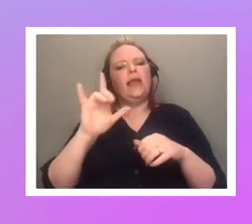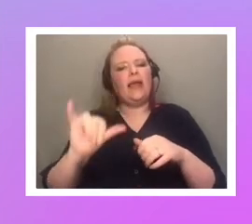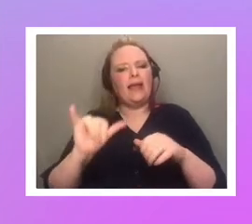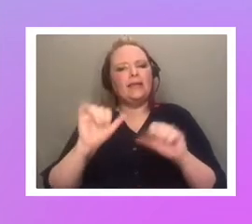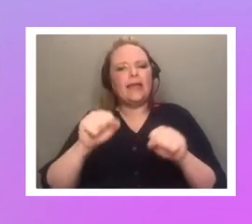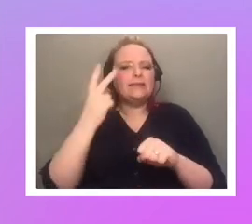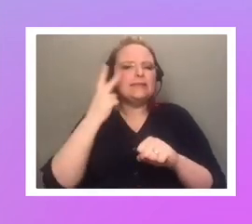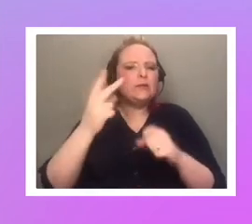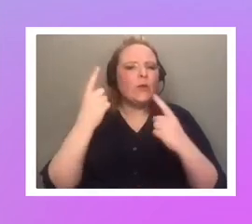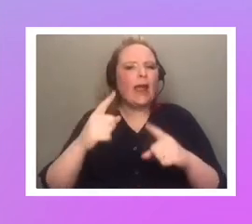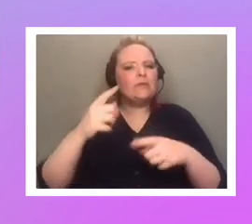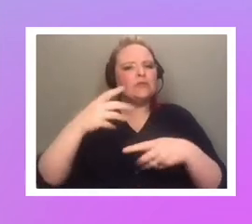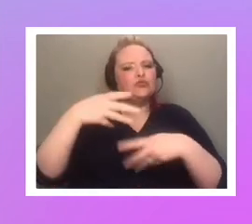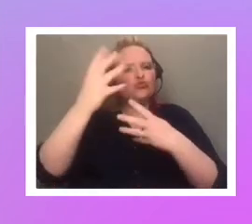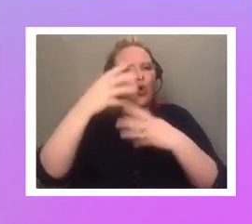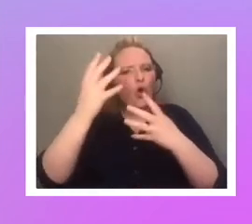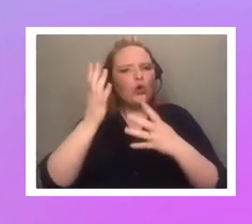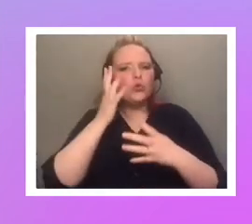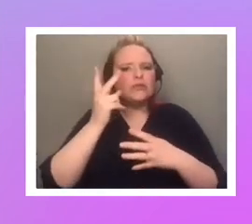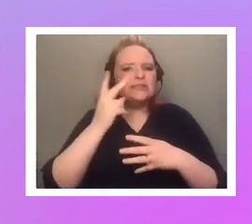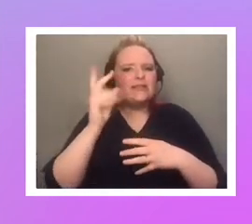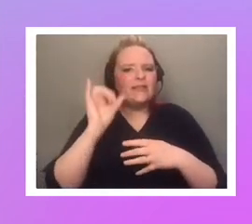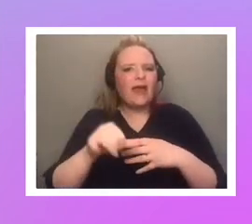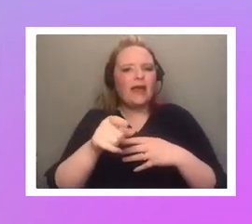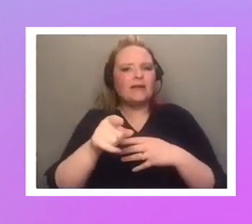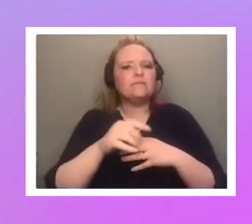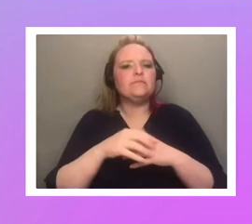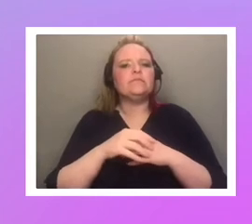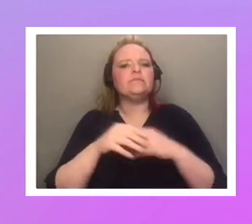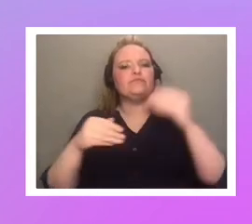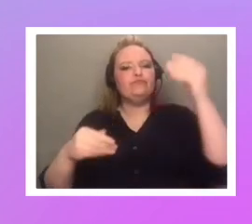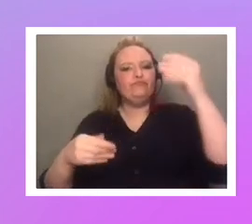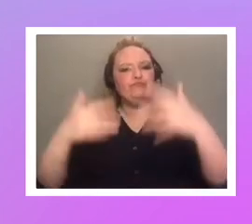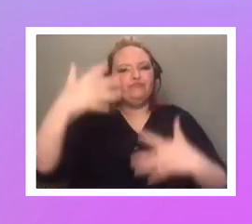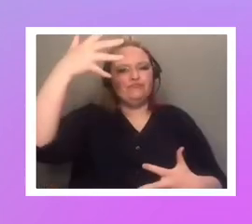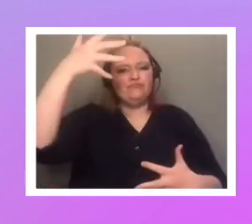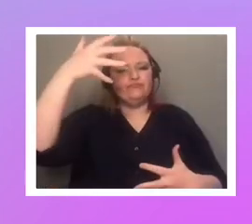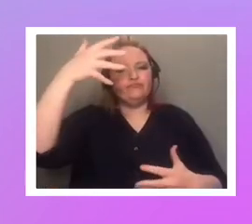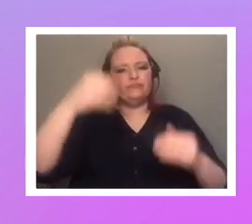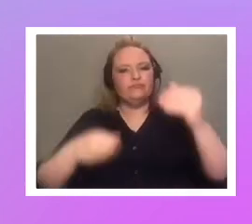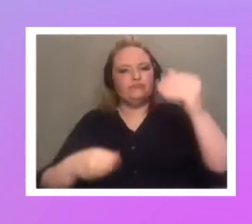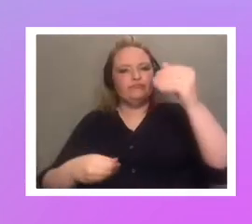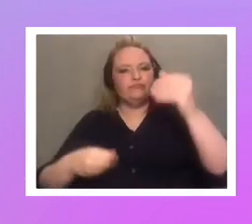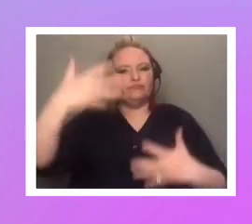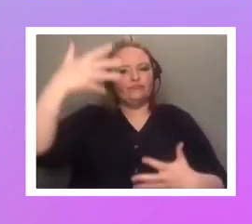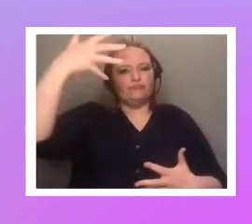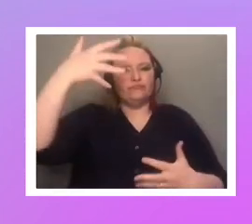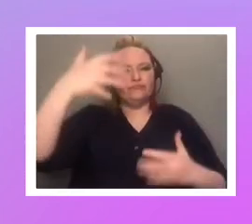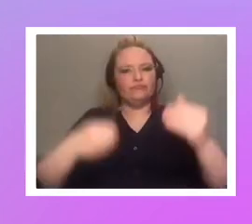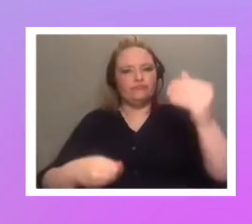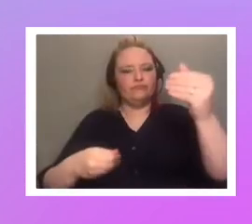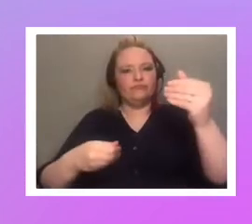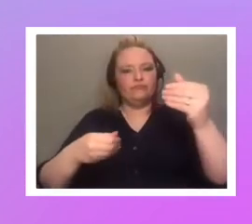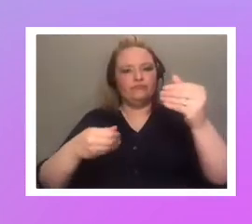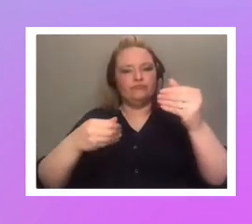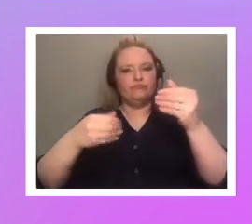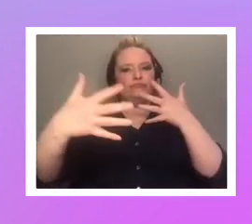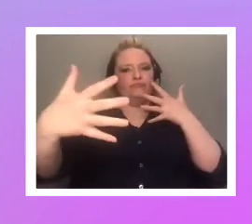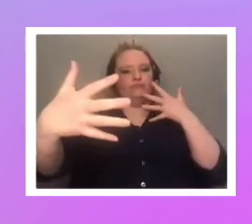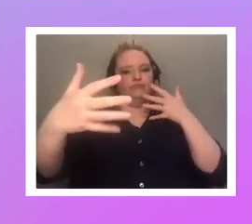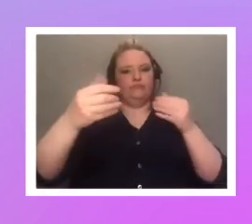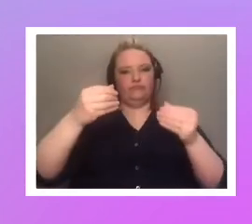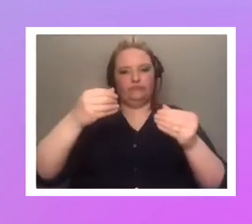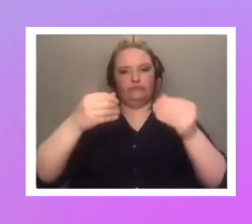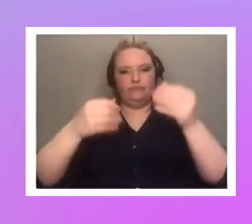on that site. As you scroll, you see this. So we have things going up and going down, things coming towards us, and then sinking back